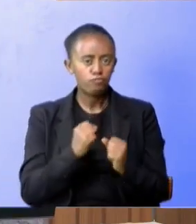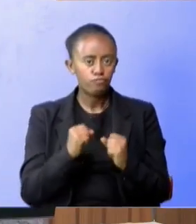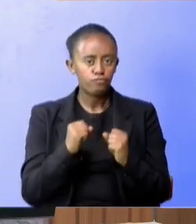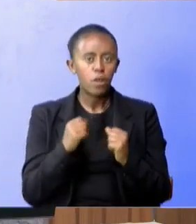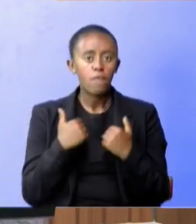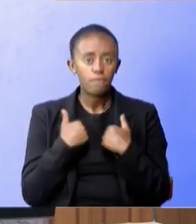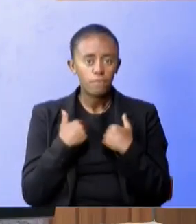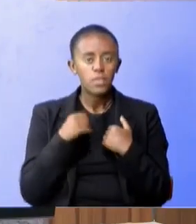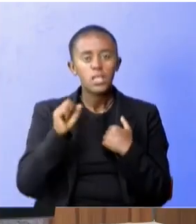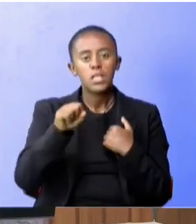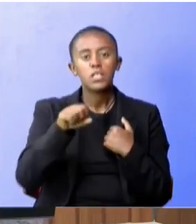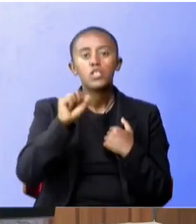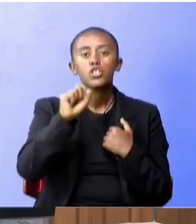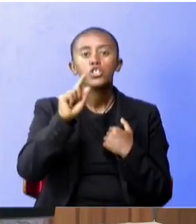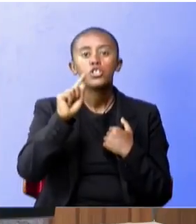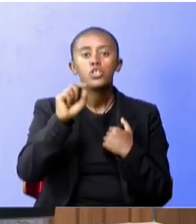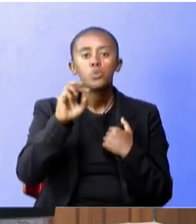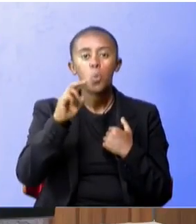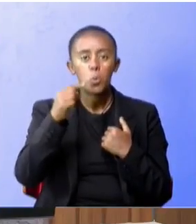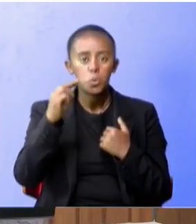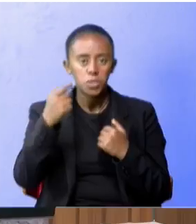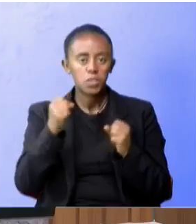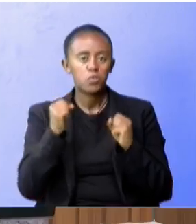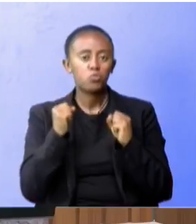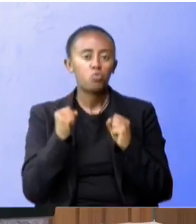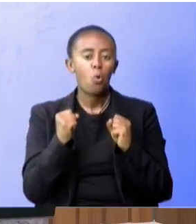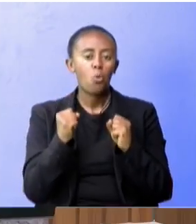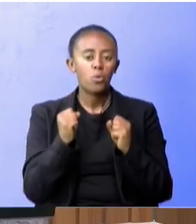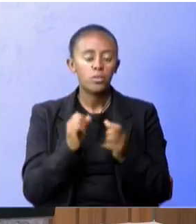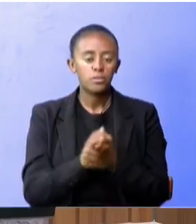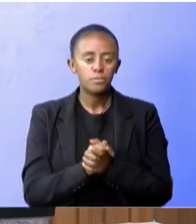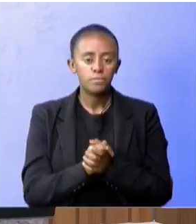Yes, we have the word strong.